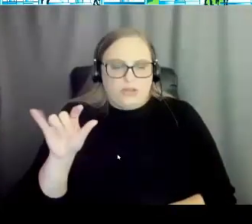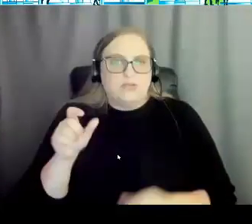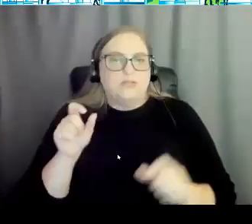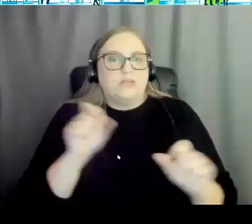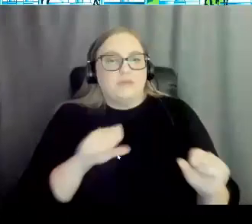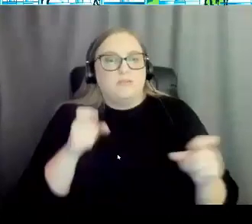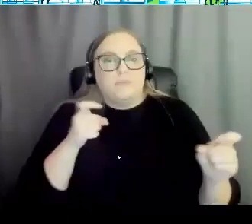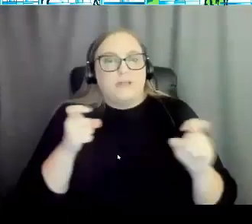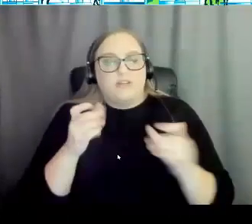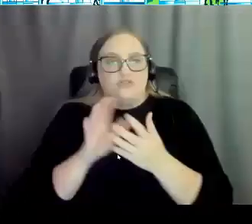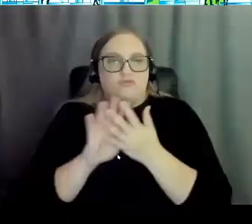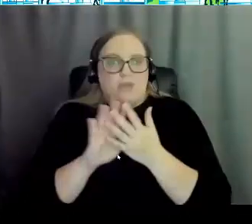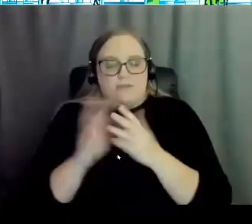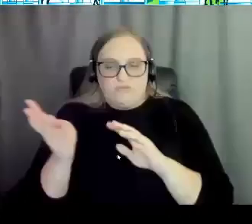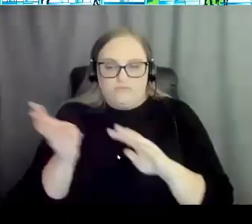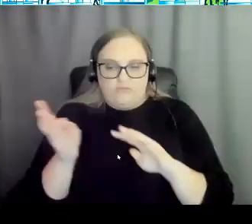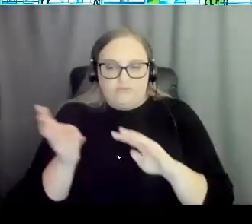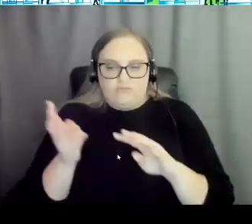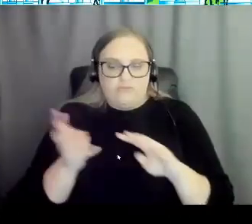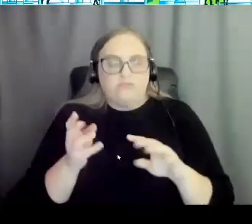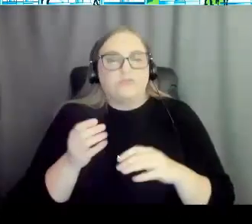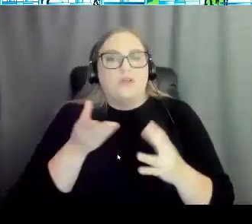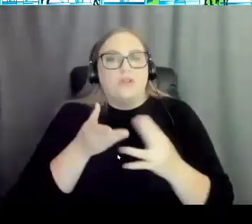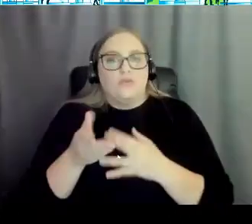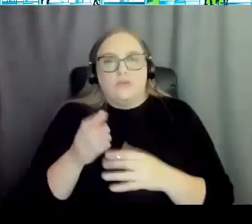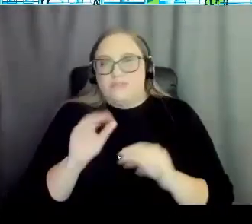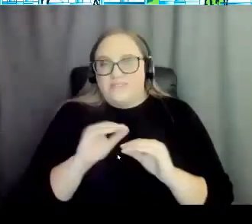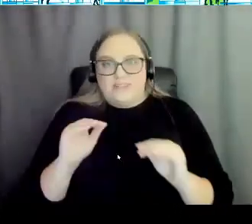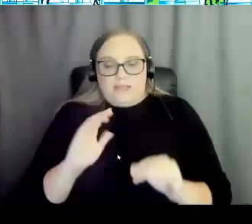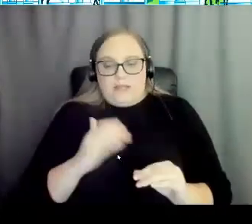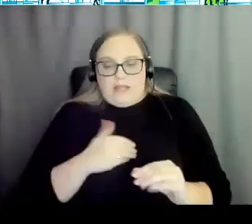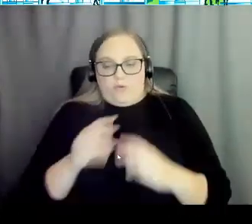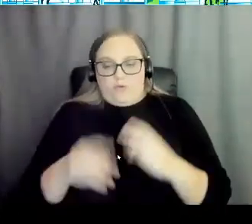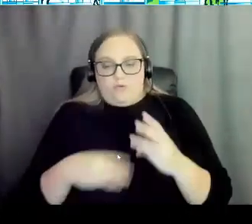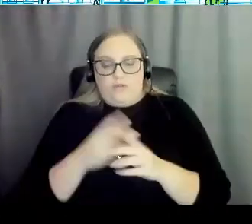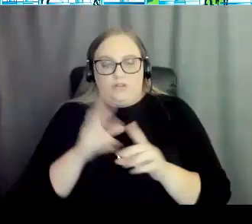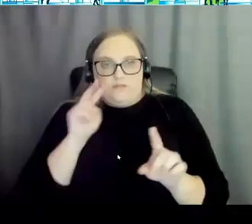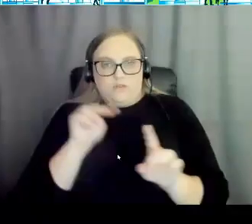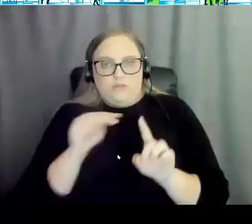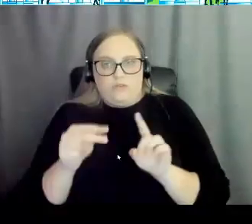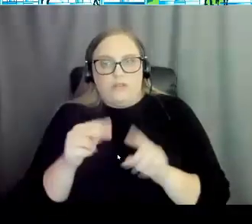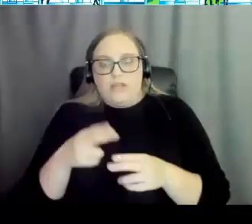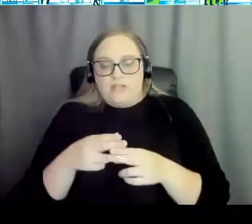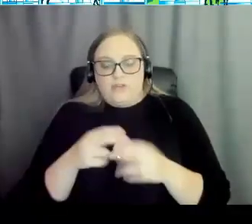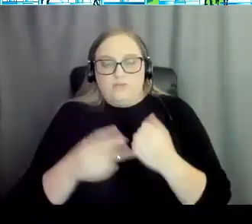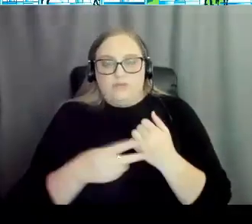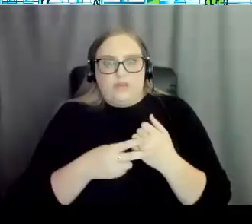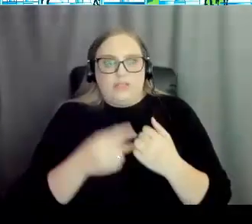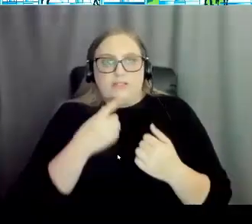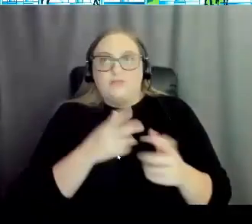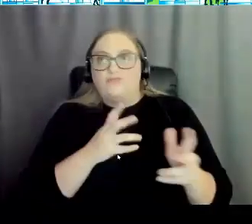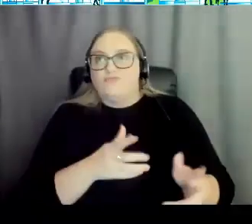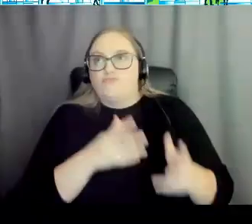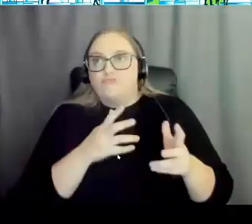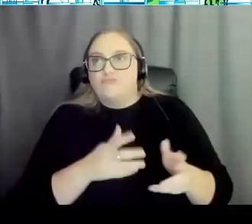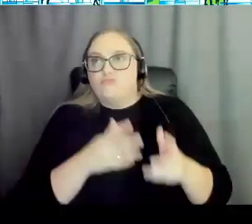traffic that flows through it. There's nothing in our worldview where the interim storage just has the waste sit there waiting for something to